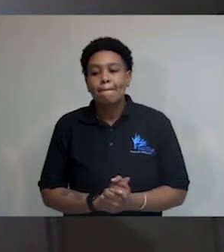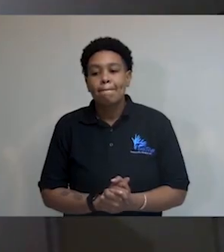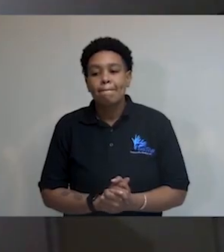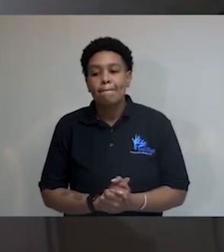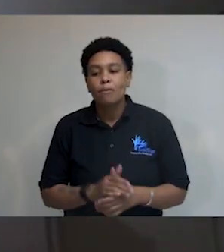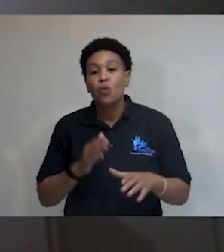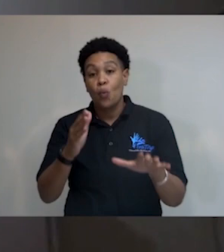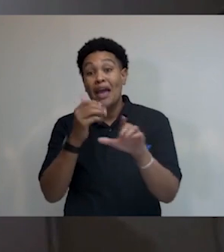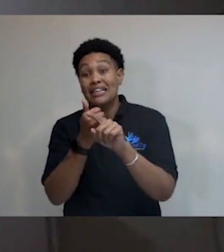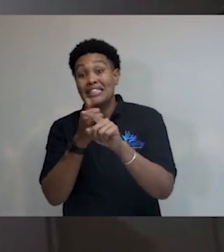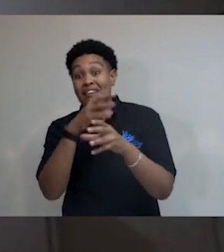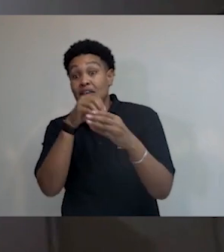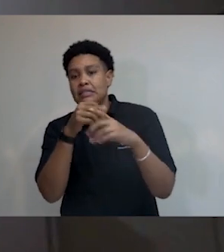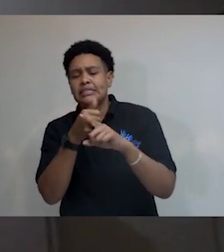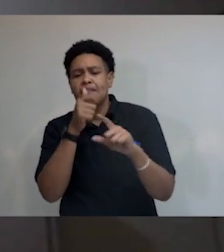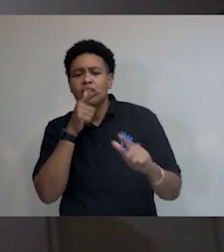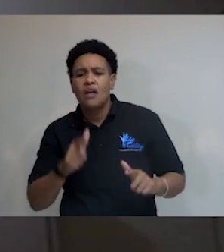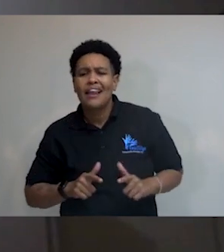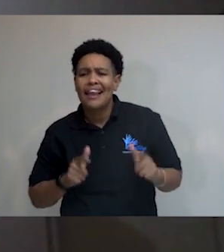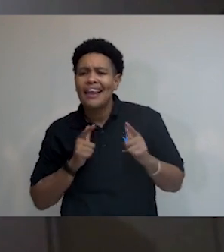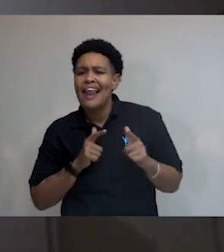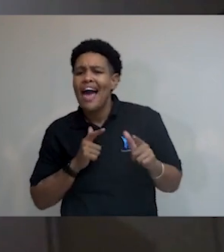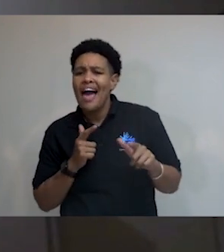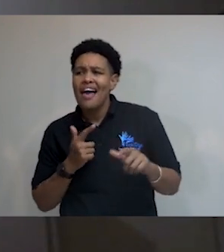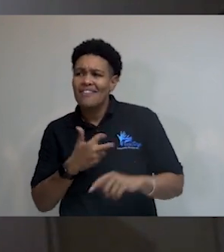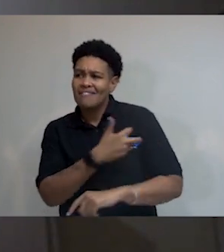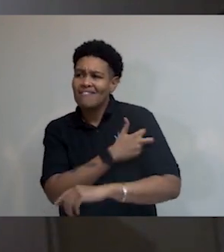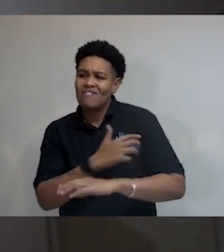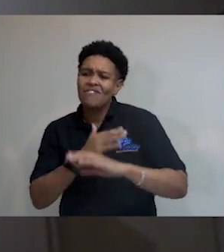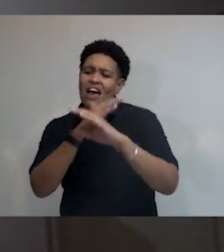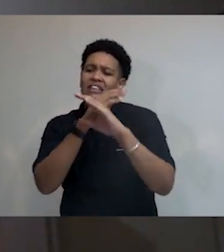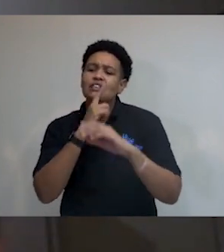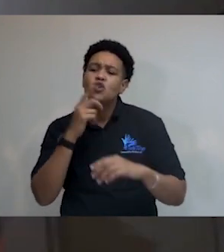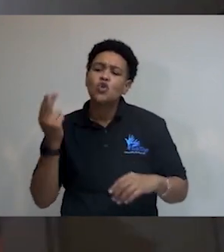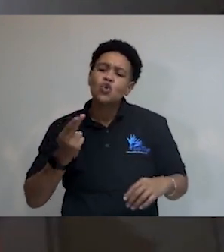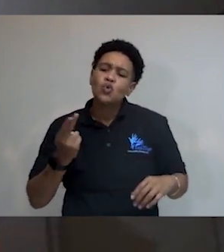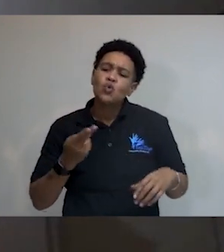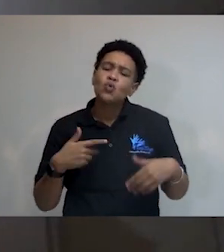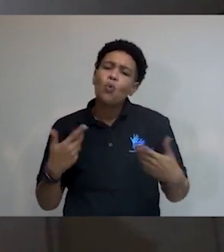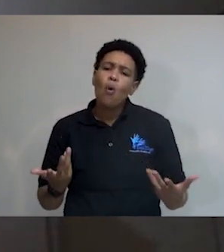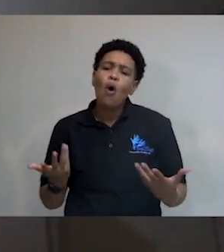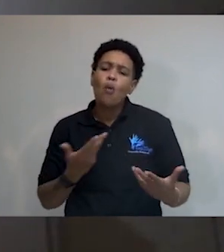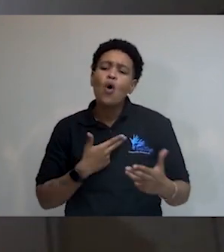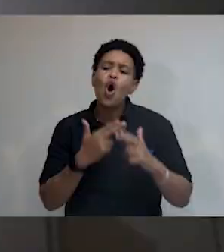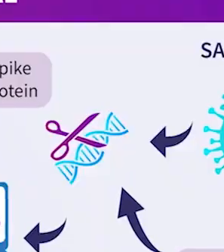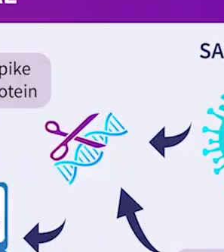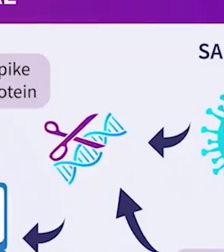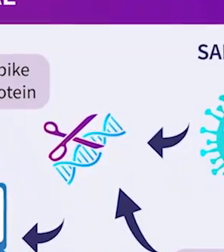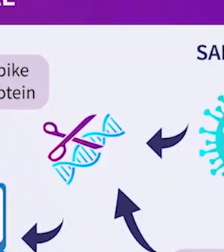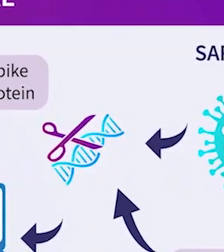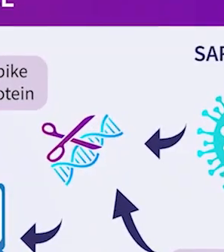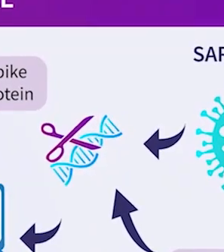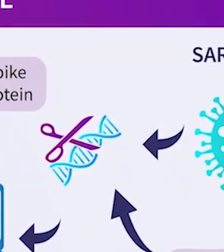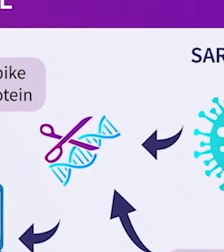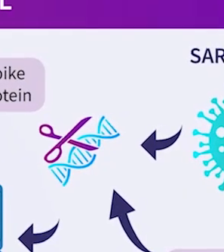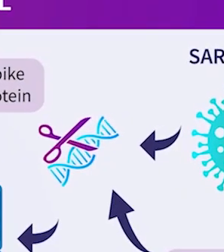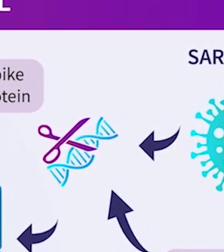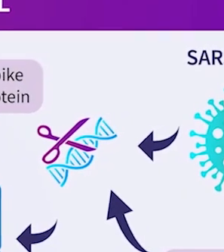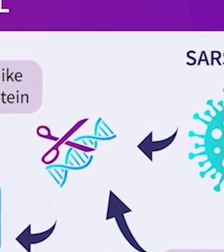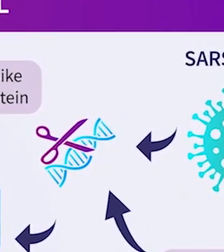not a live vaccine. It uses what we call a